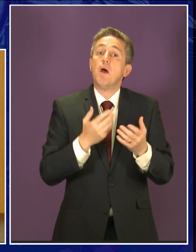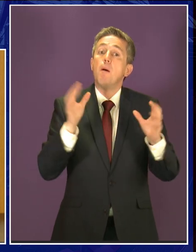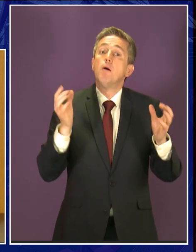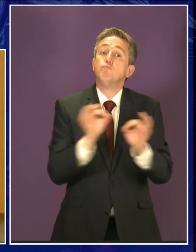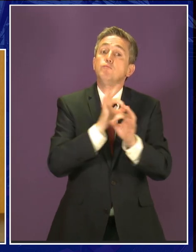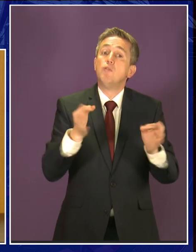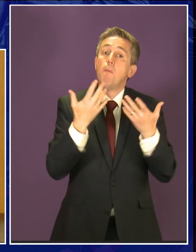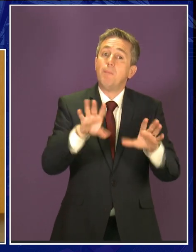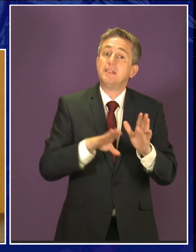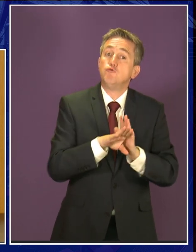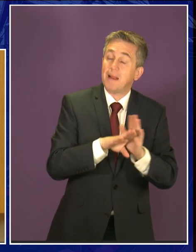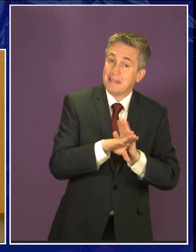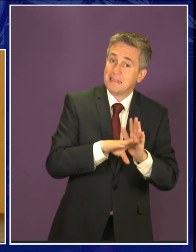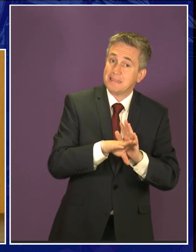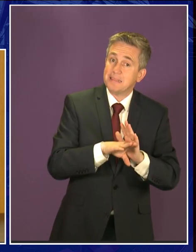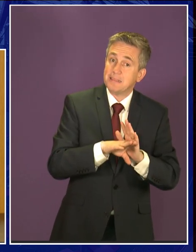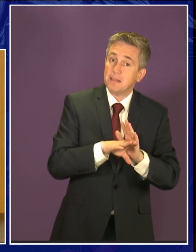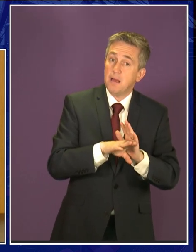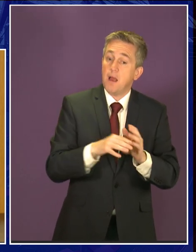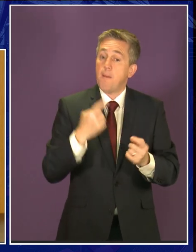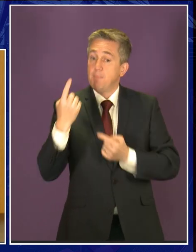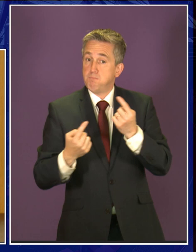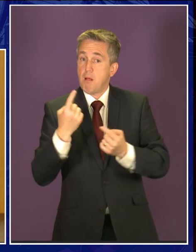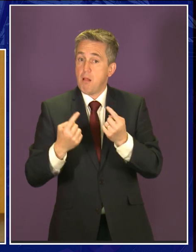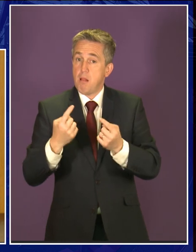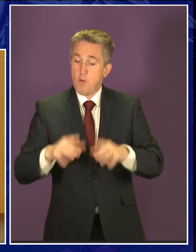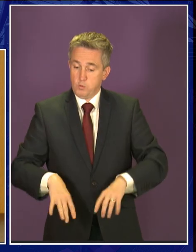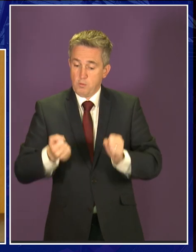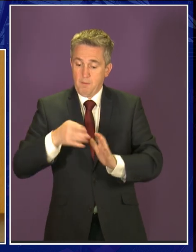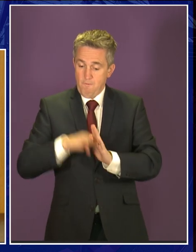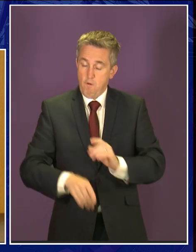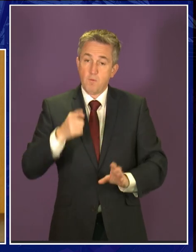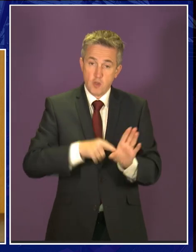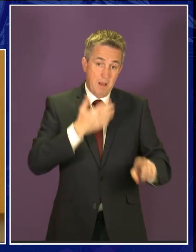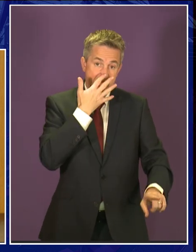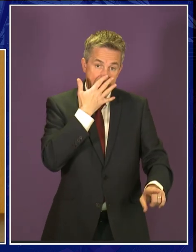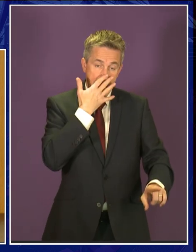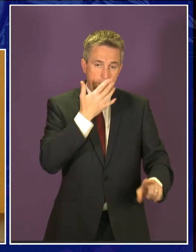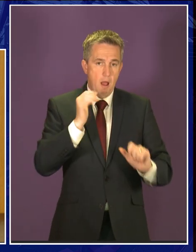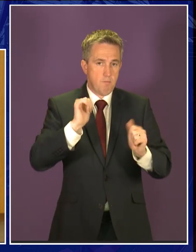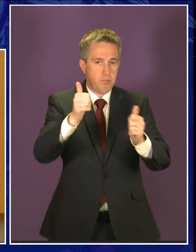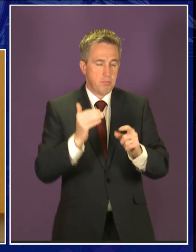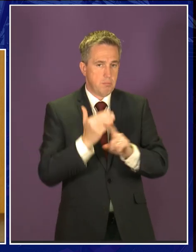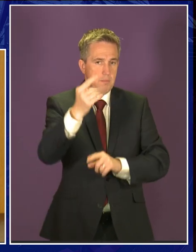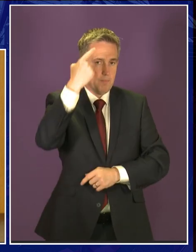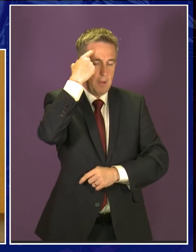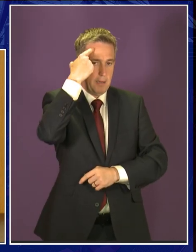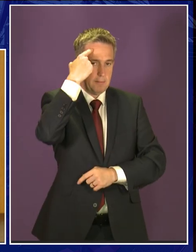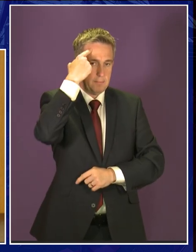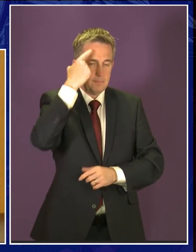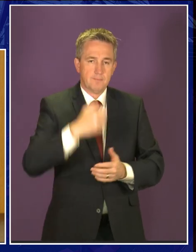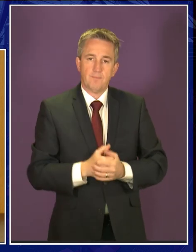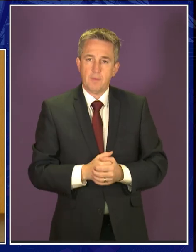And differences are even more pronounced in musicians who started training during childhood. If these were the only findings,